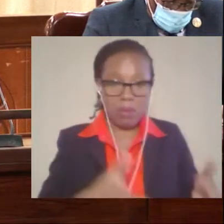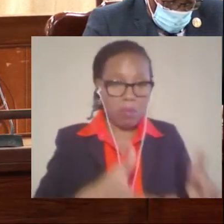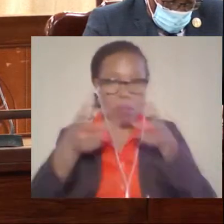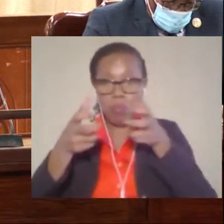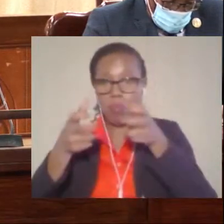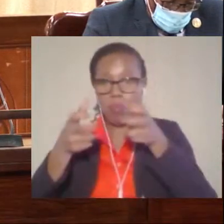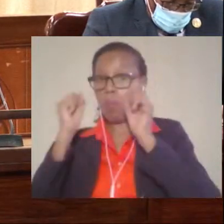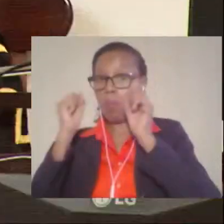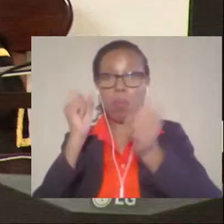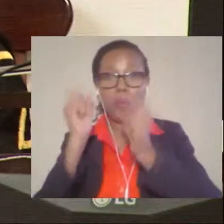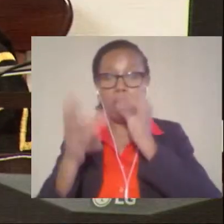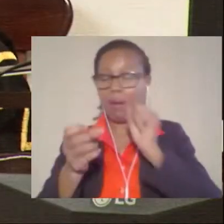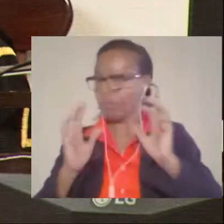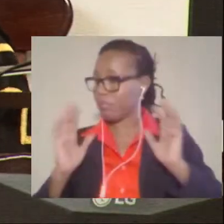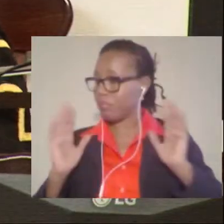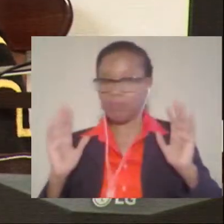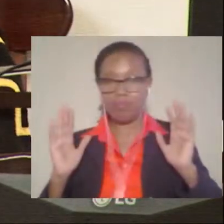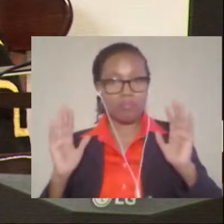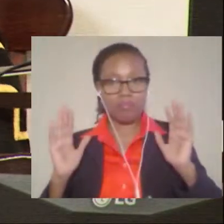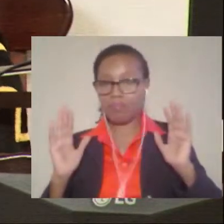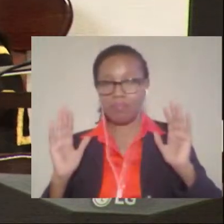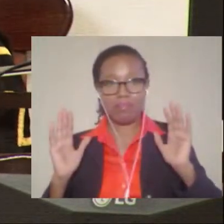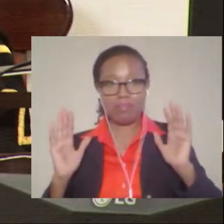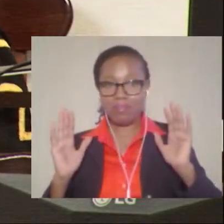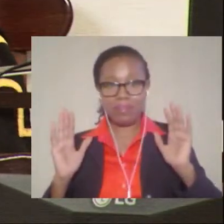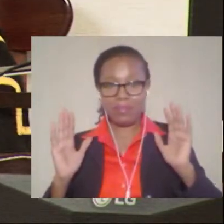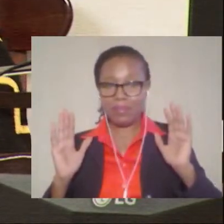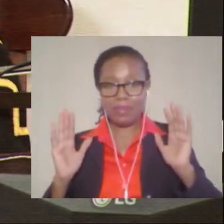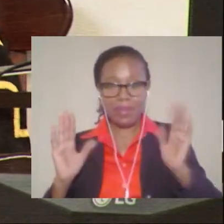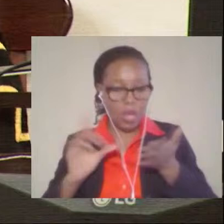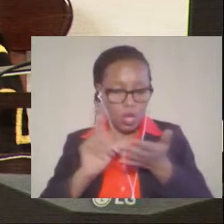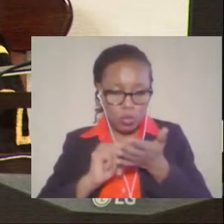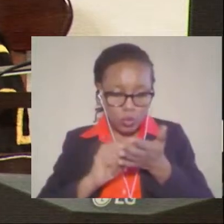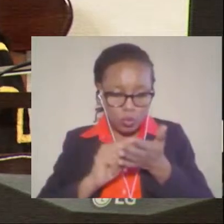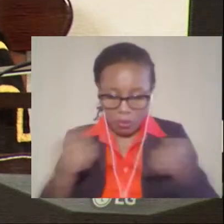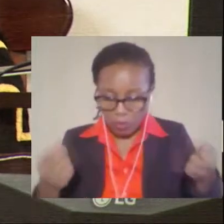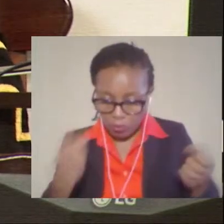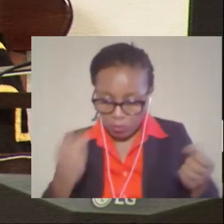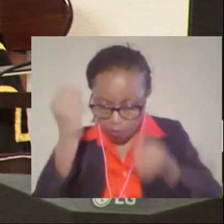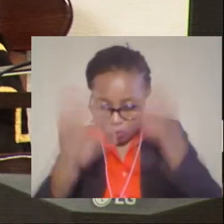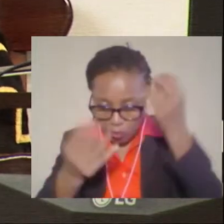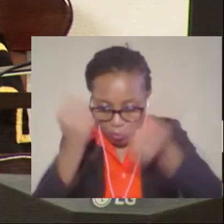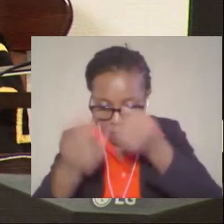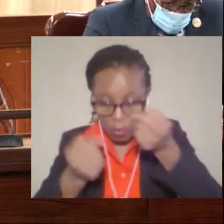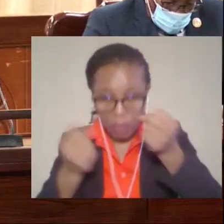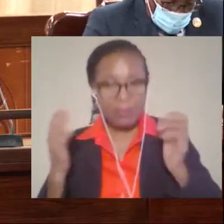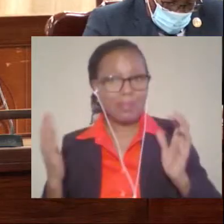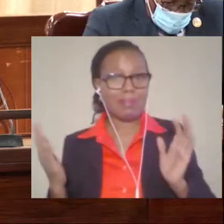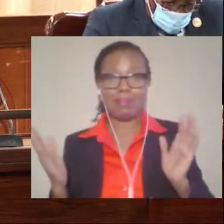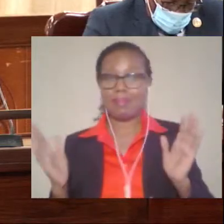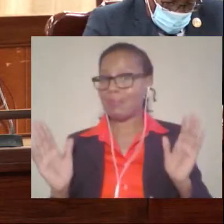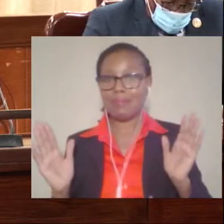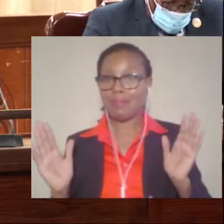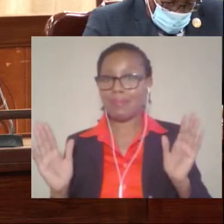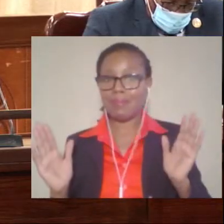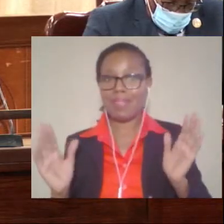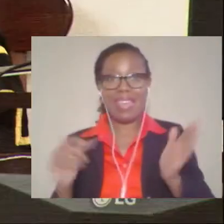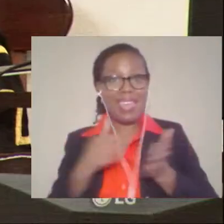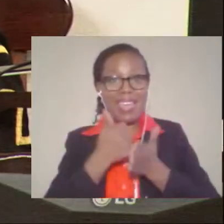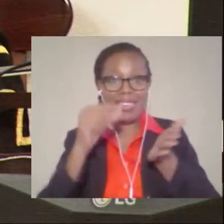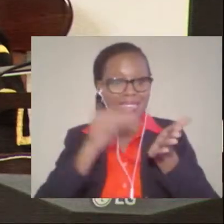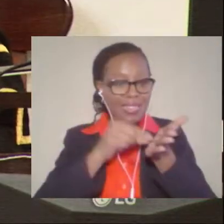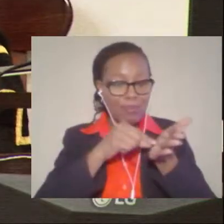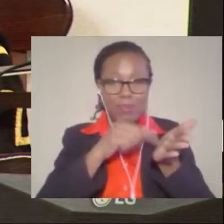any newspaper. You are not reading from any newspaper. I am not reading from any article. I am not reading from any article. So then this